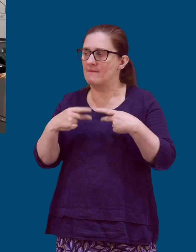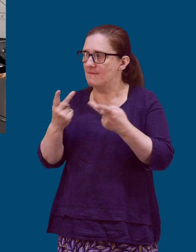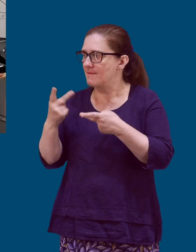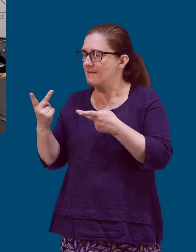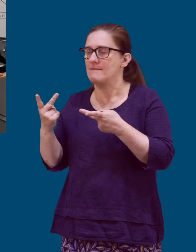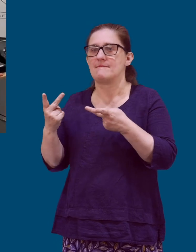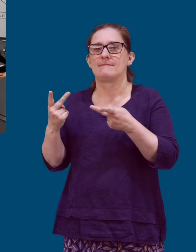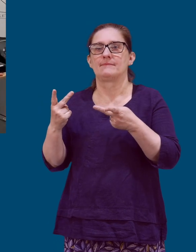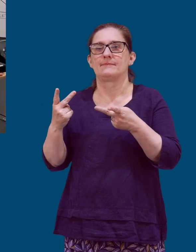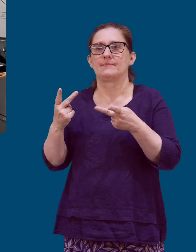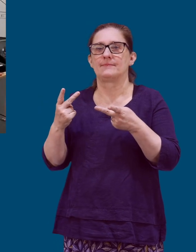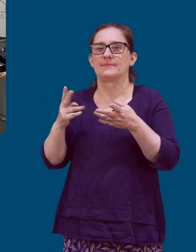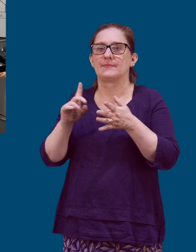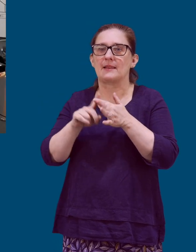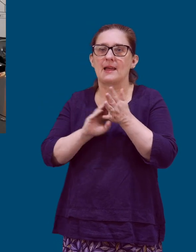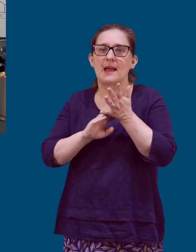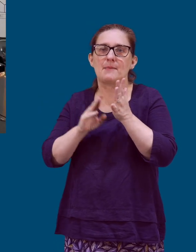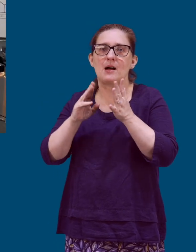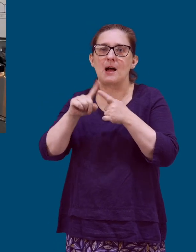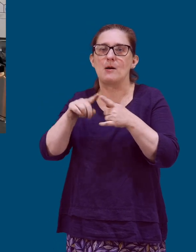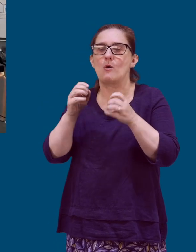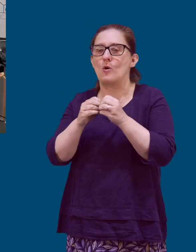reference photos to Emma Bolland's studio.